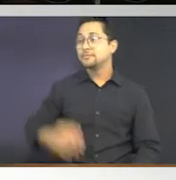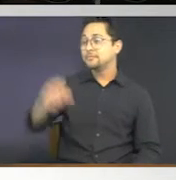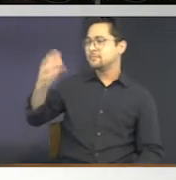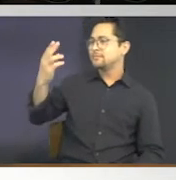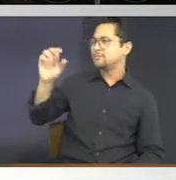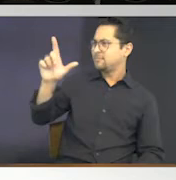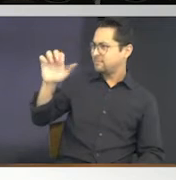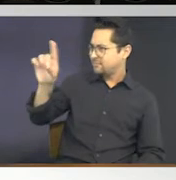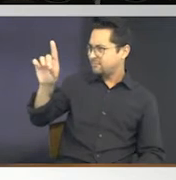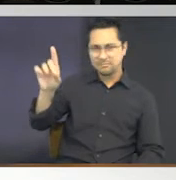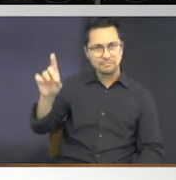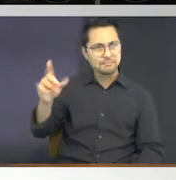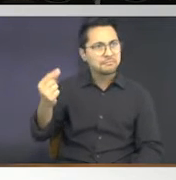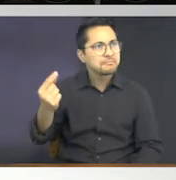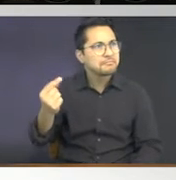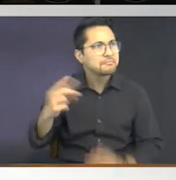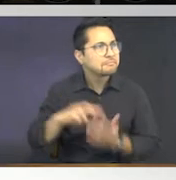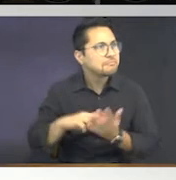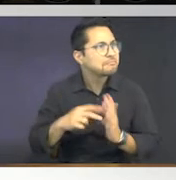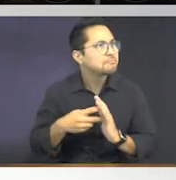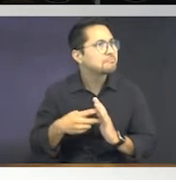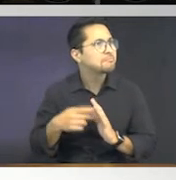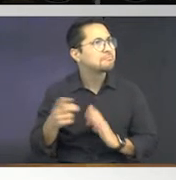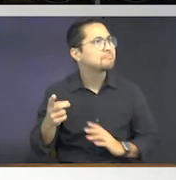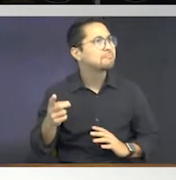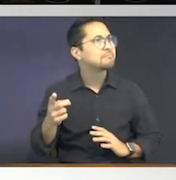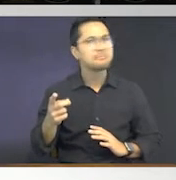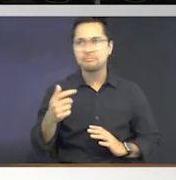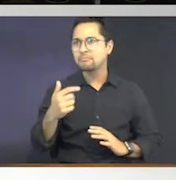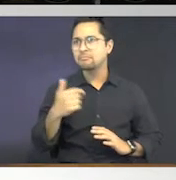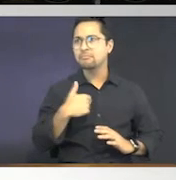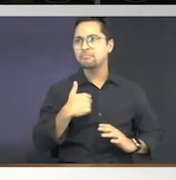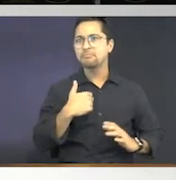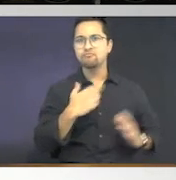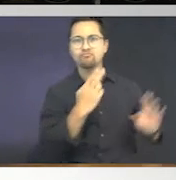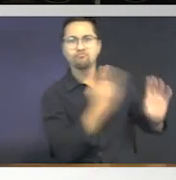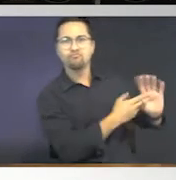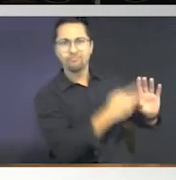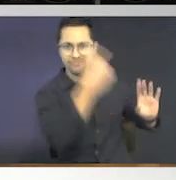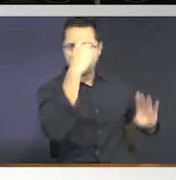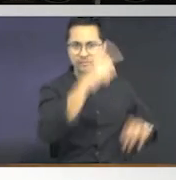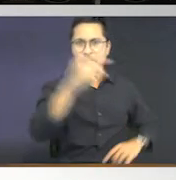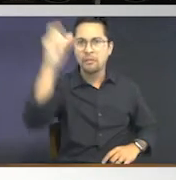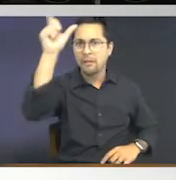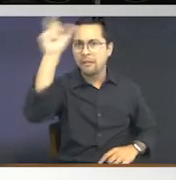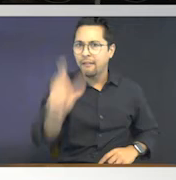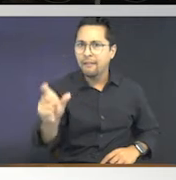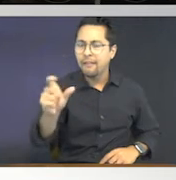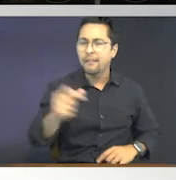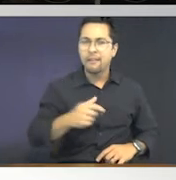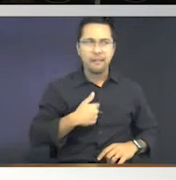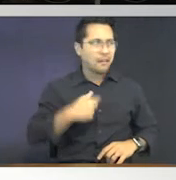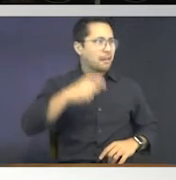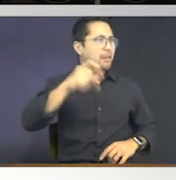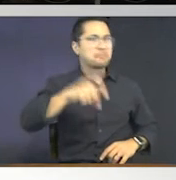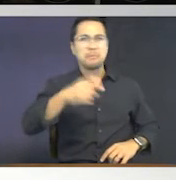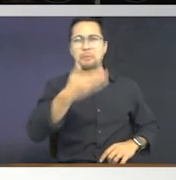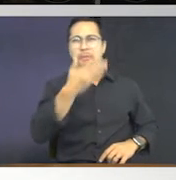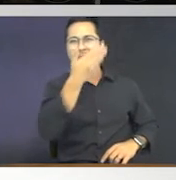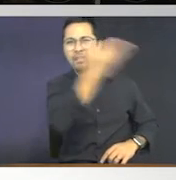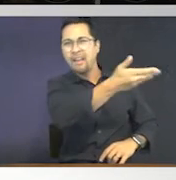Holland, you say? What do you mean, Holland? I signed up for Italy. I'm supposed to be in